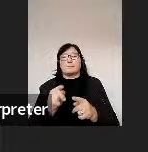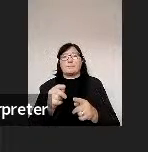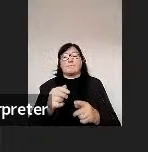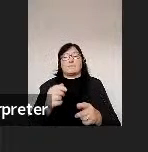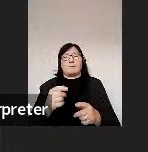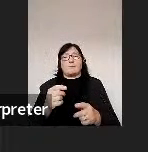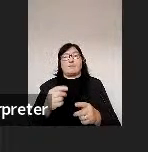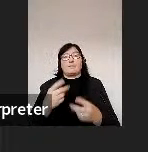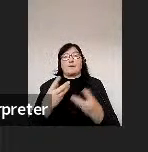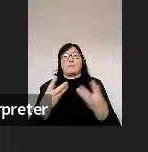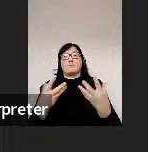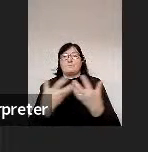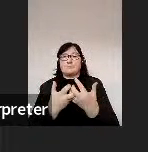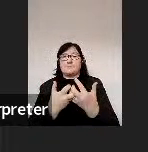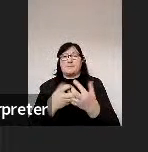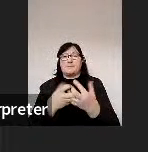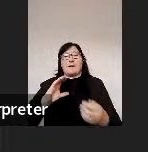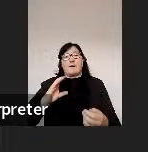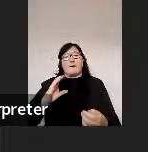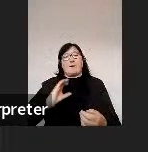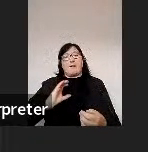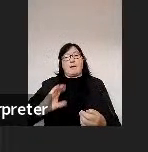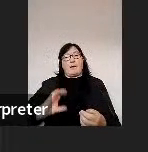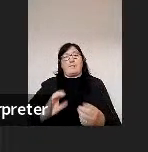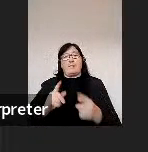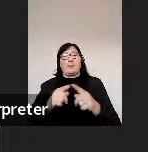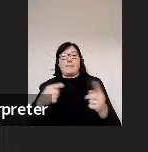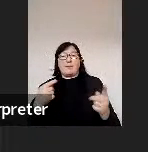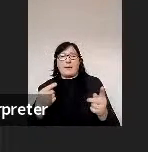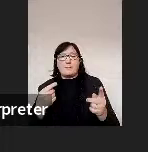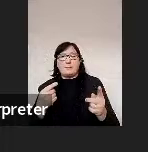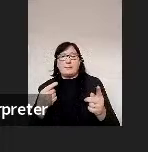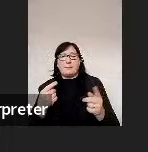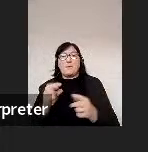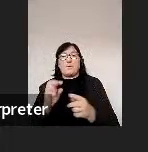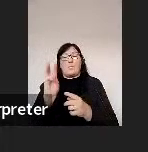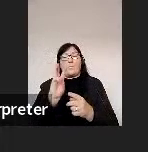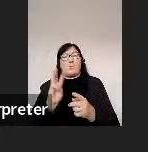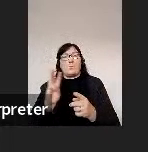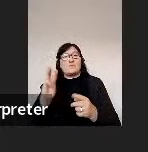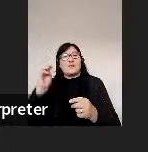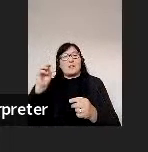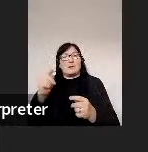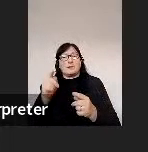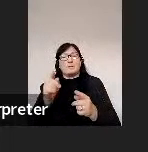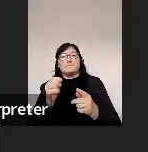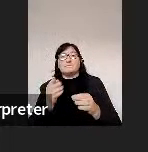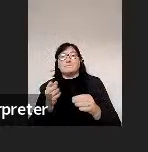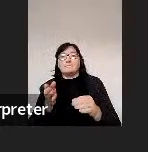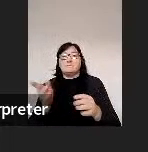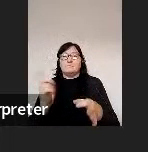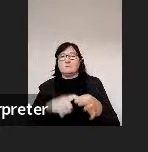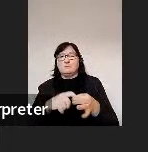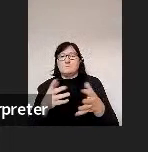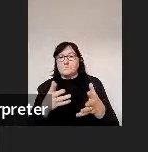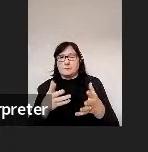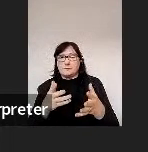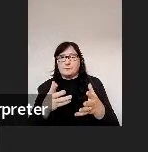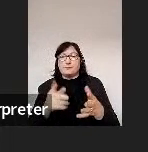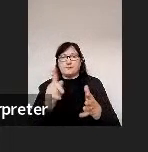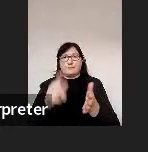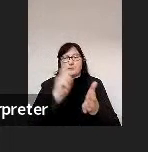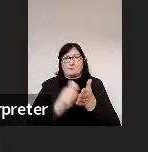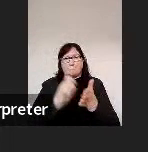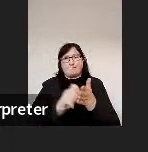the appropriate client type that you want to onboard. Please complete the required information